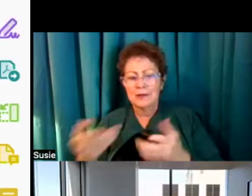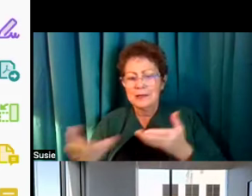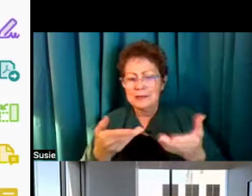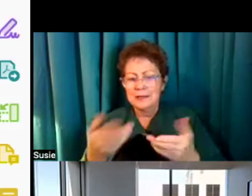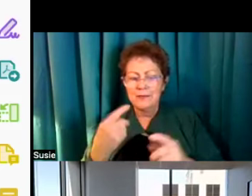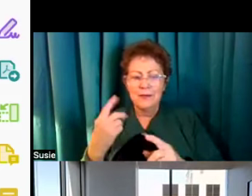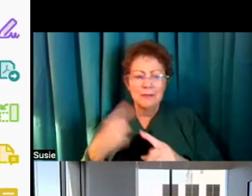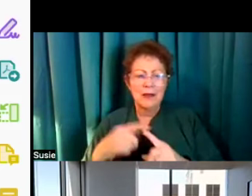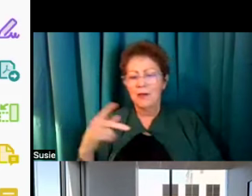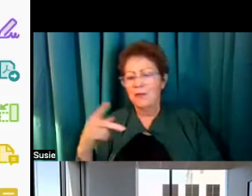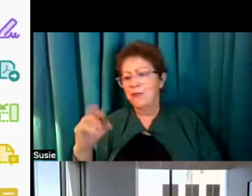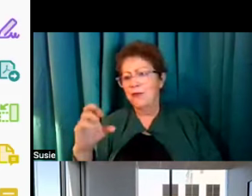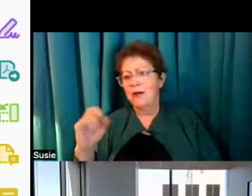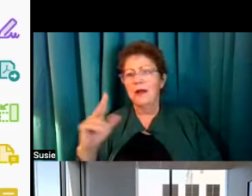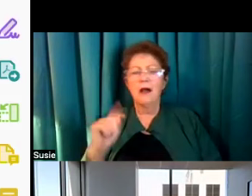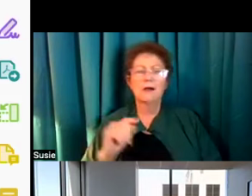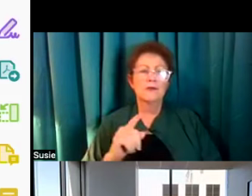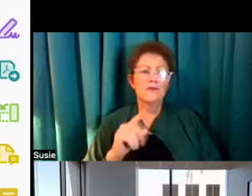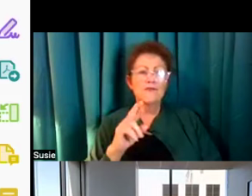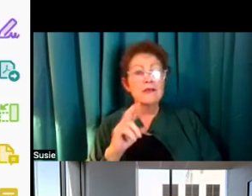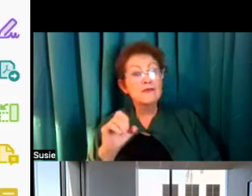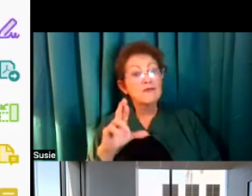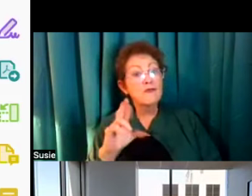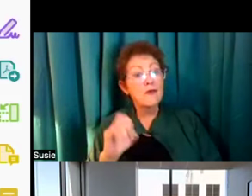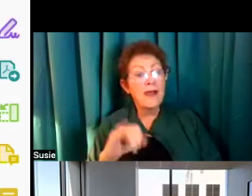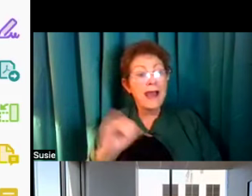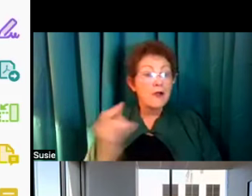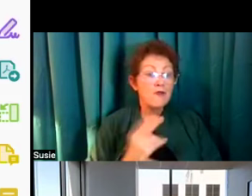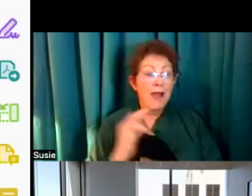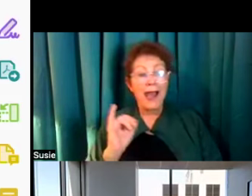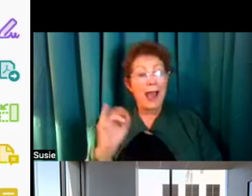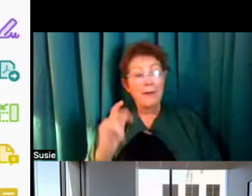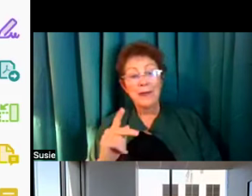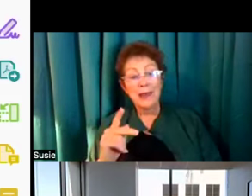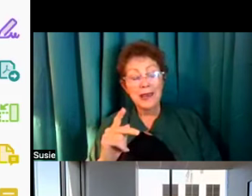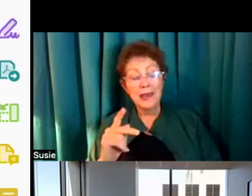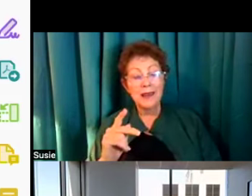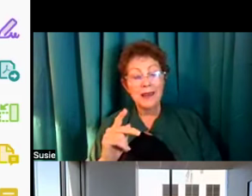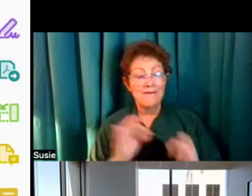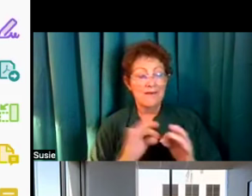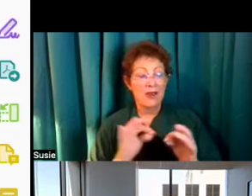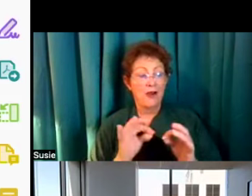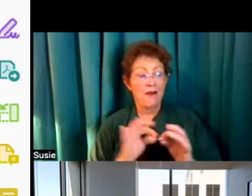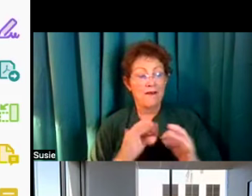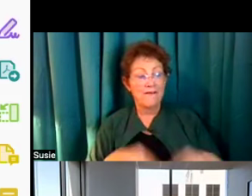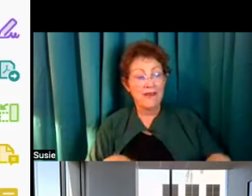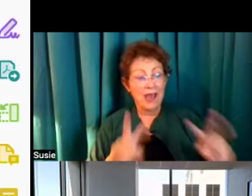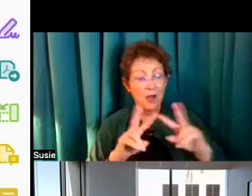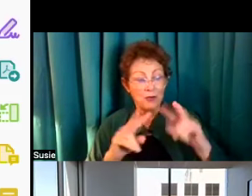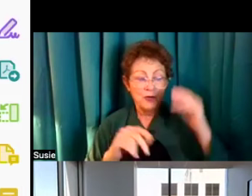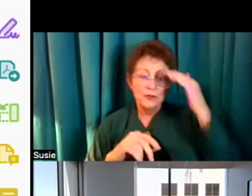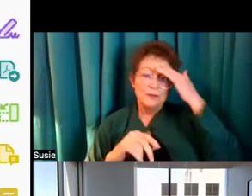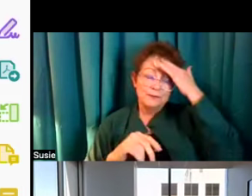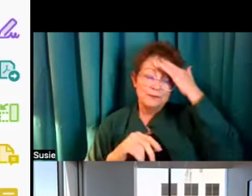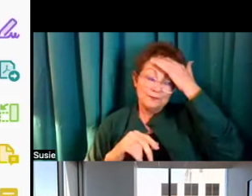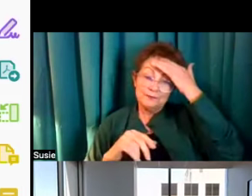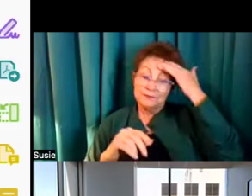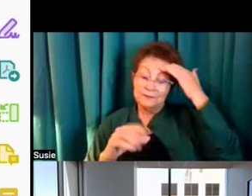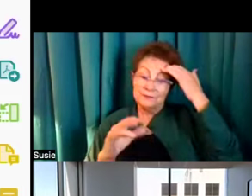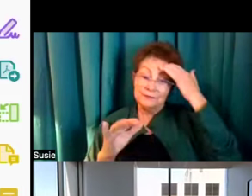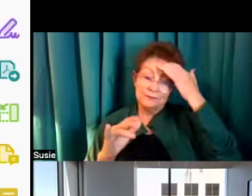products, sharing resources, using IP at fair value or market rate, sharing IP.